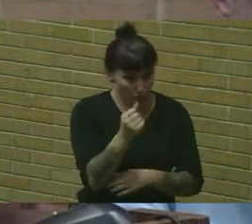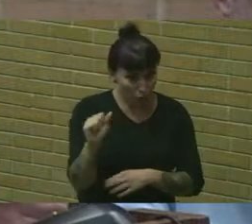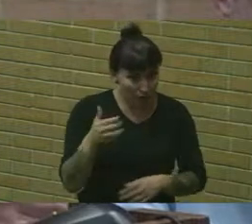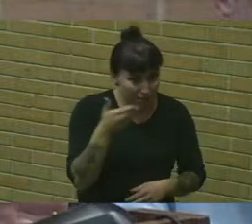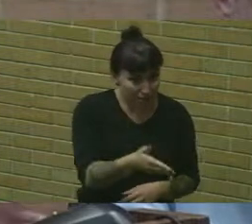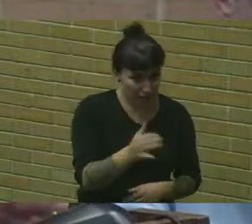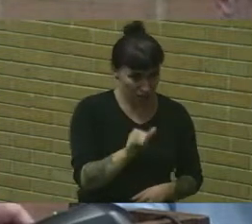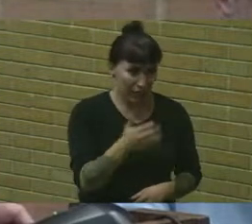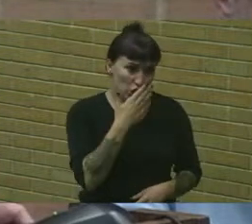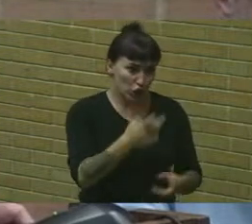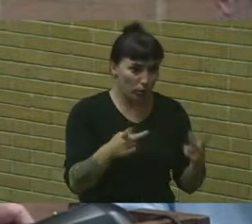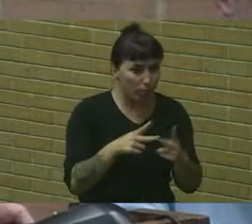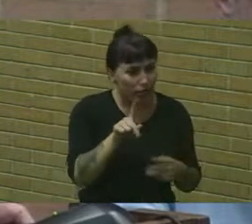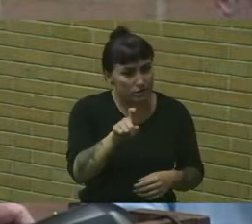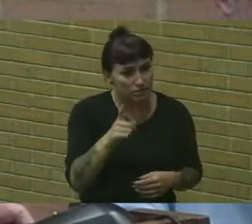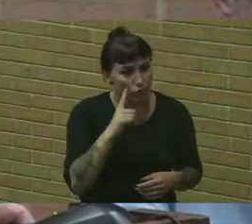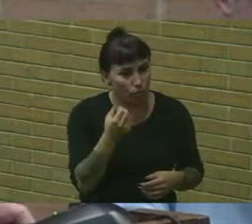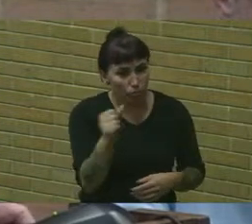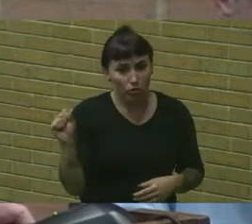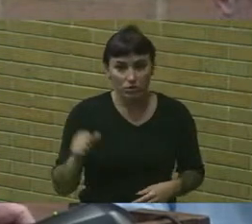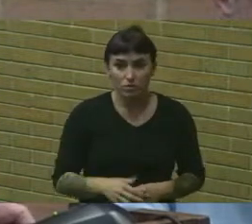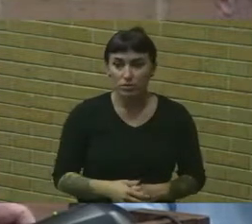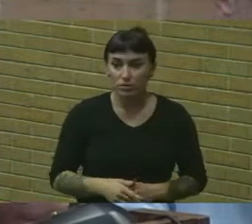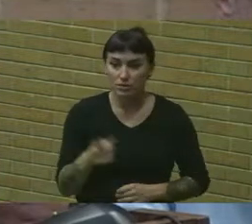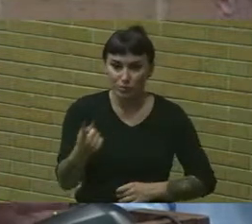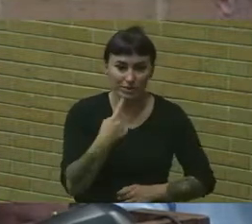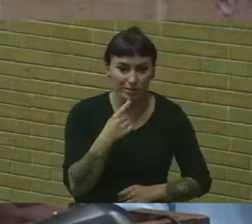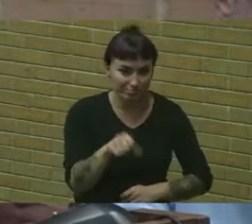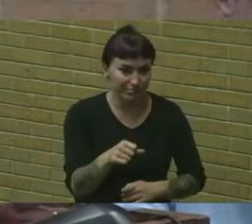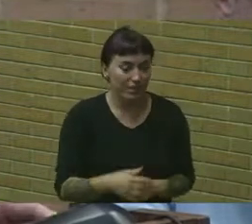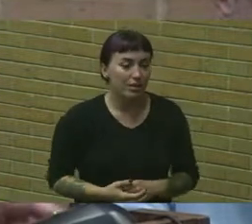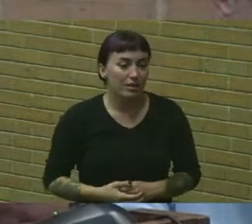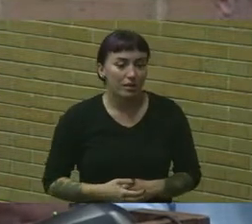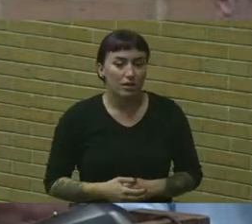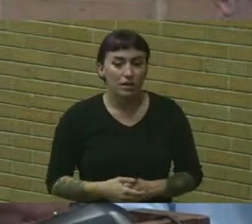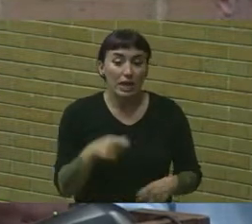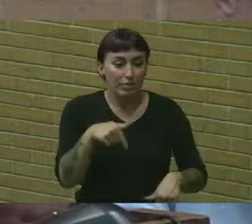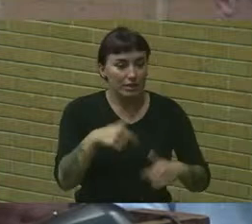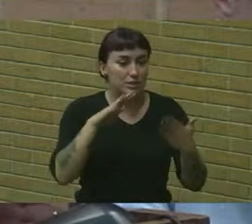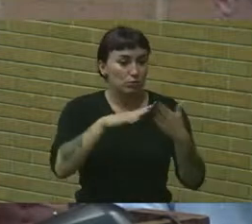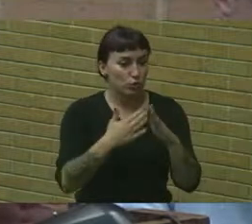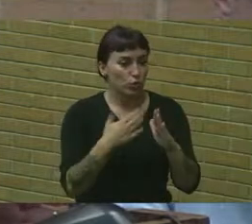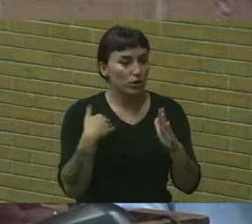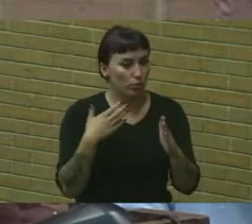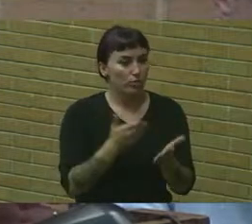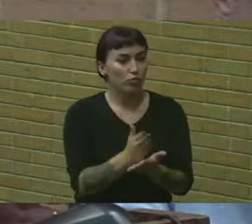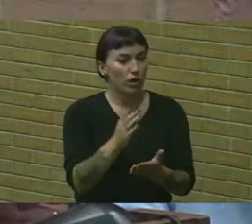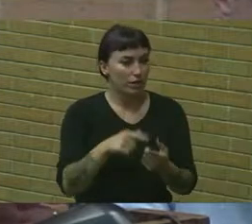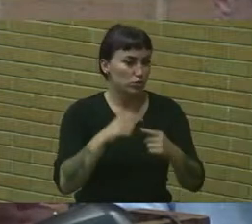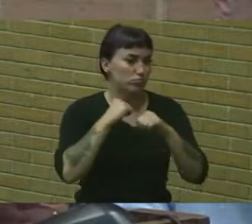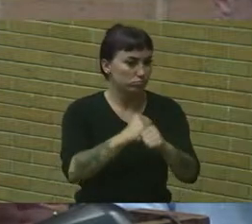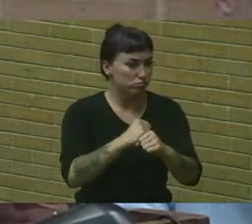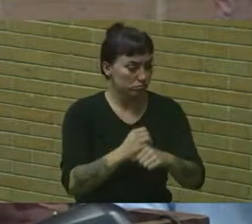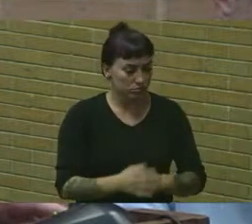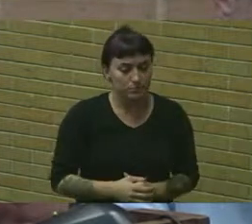Trail? Would that be a good place for a protest? This is our community, and I think that we have a right to safeguard it